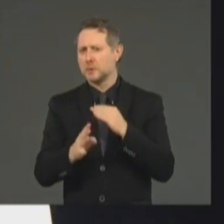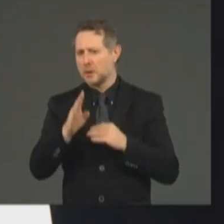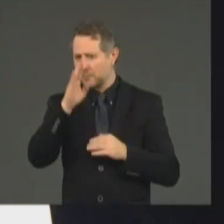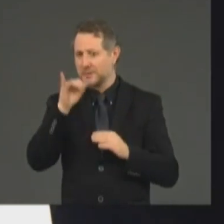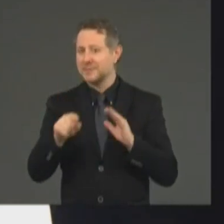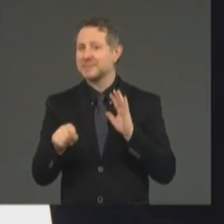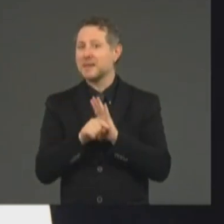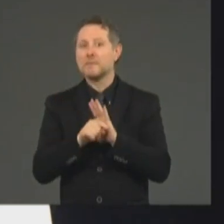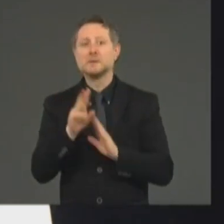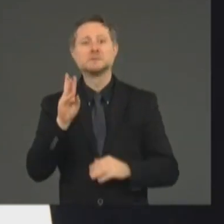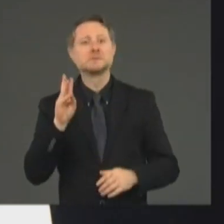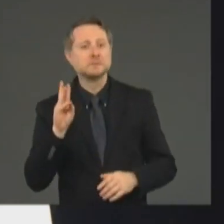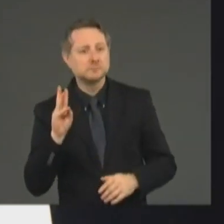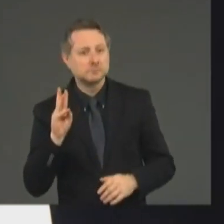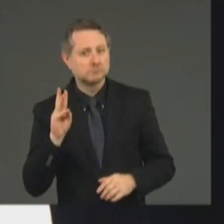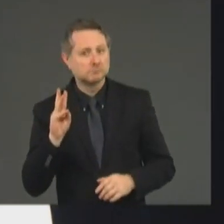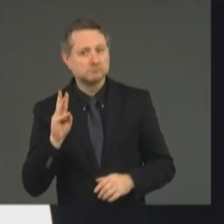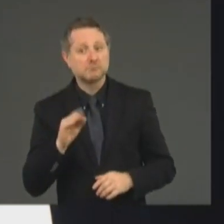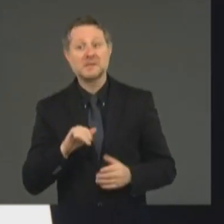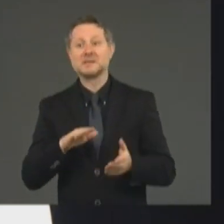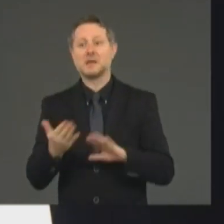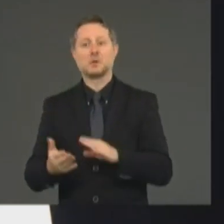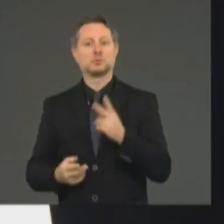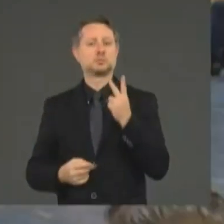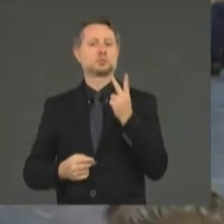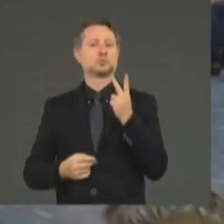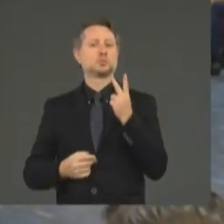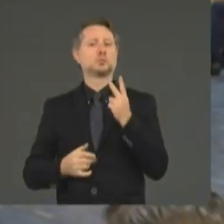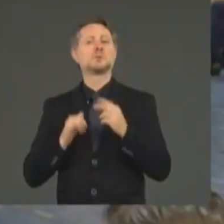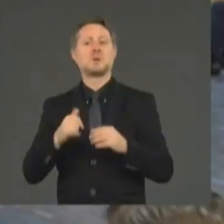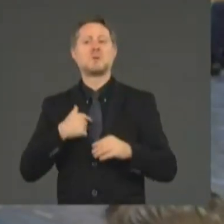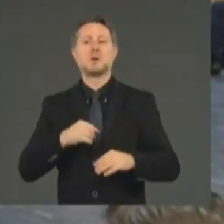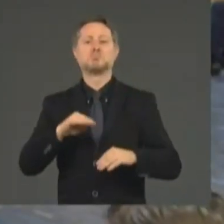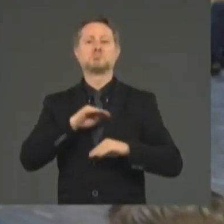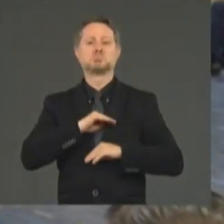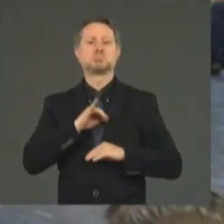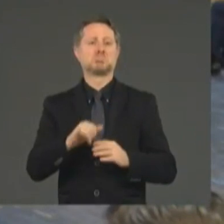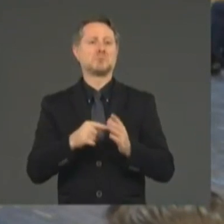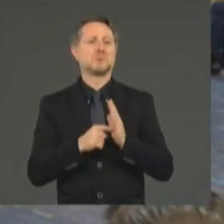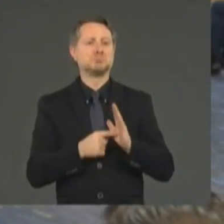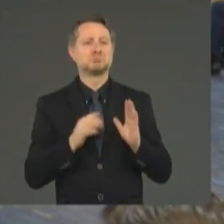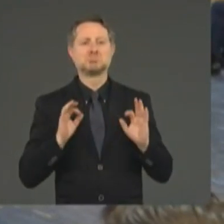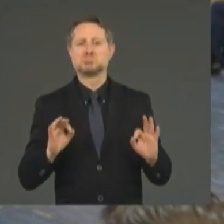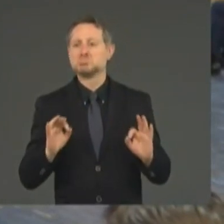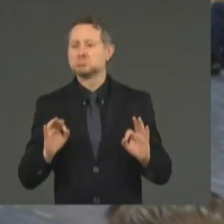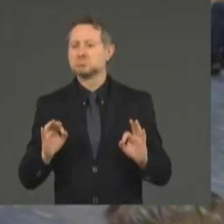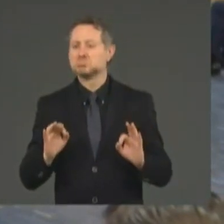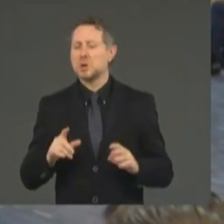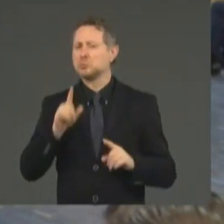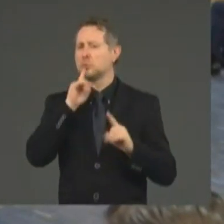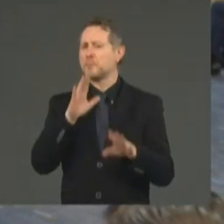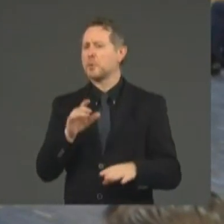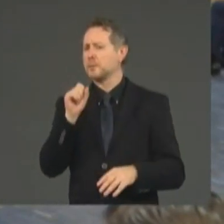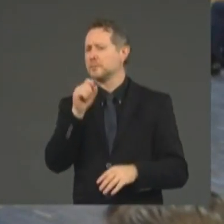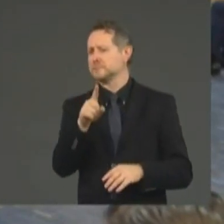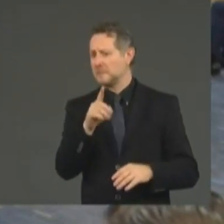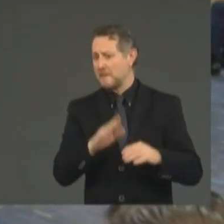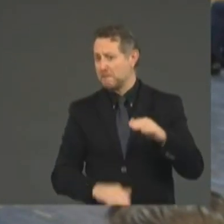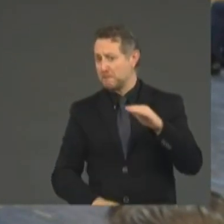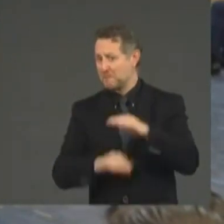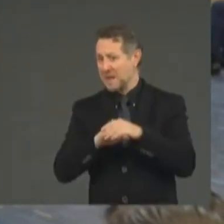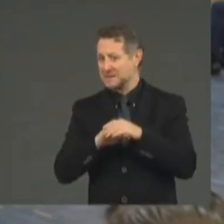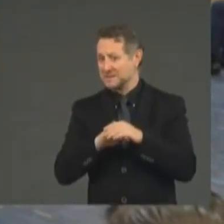3-day rolling average, and the deaths is 2. So it falls under. Sorry, most of the website though notes it's the maximum of that 3-day rolling average,